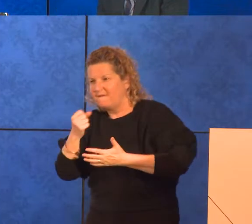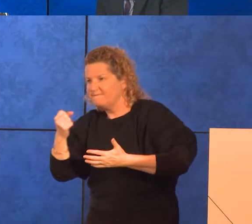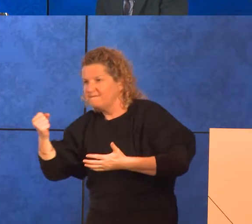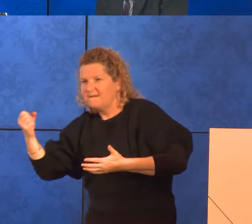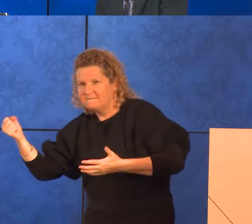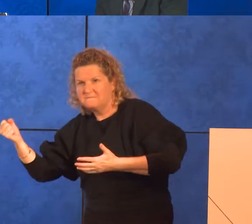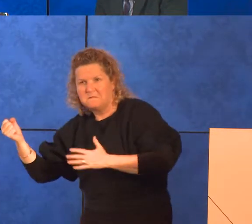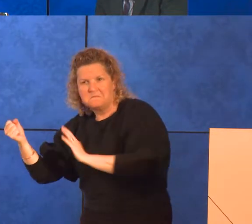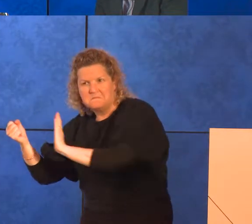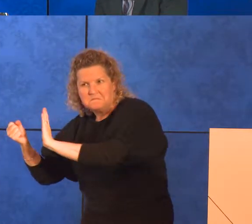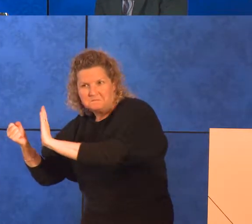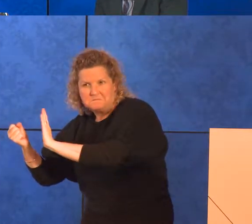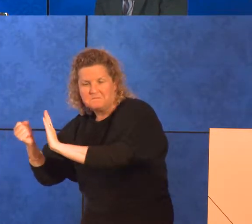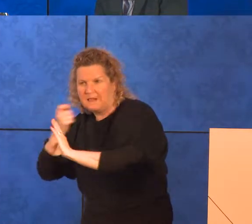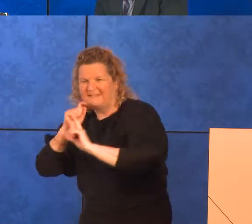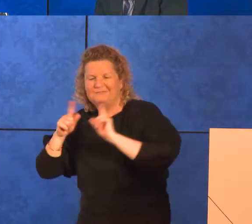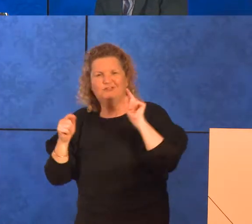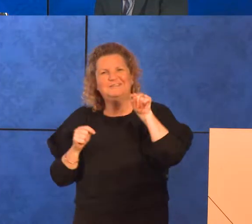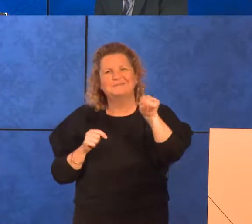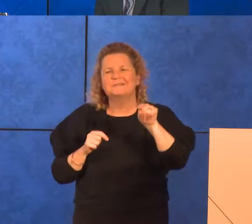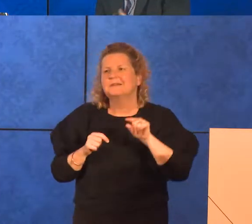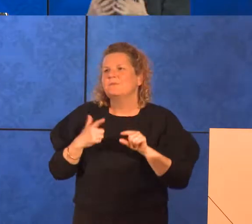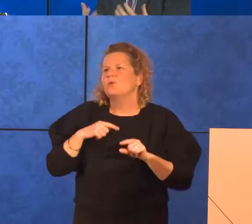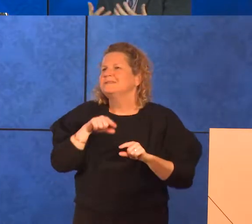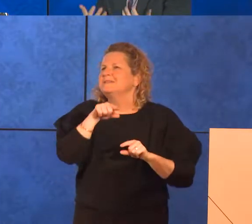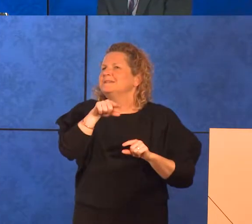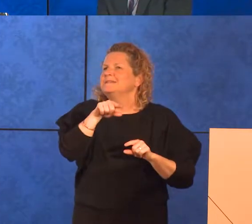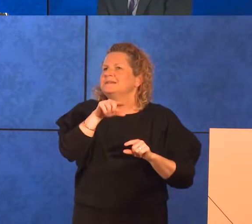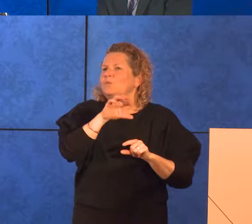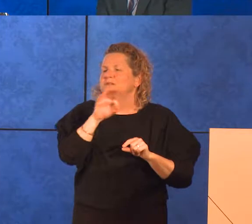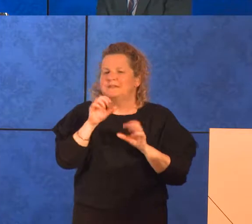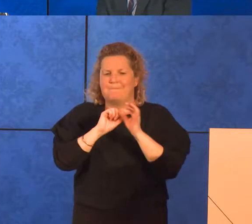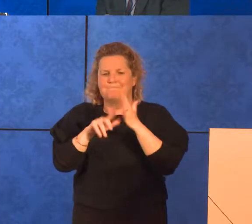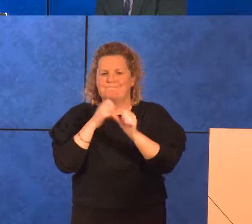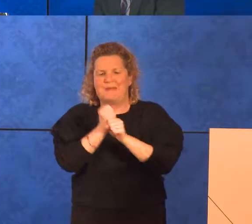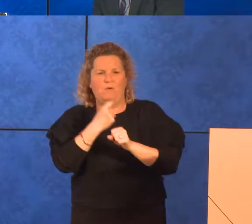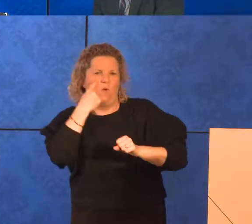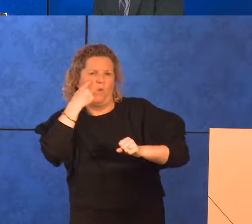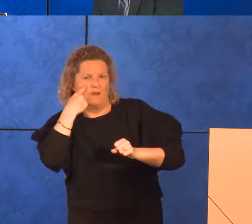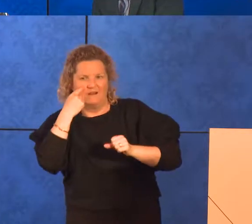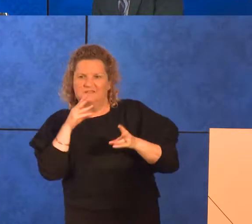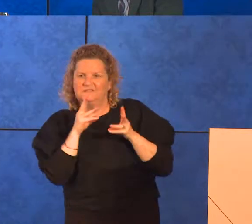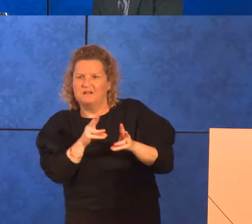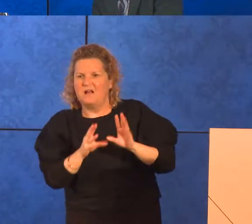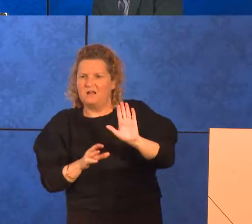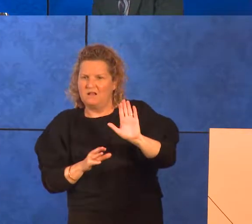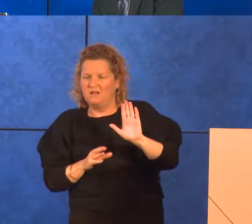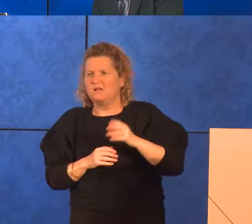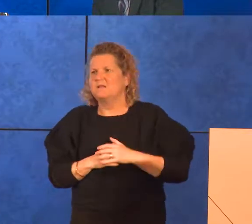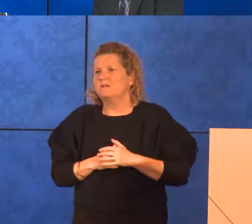about already, in the sense that it probably wasn't a bearing witness style Royal Commission. Some Royal